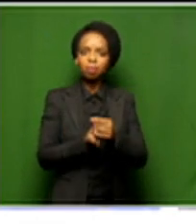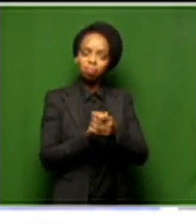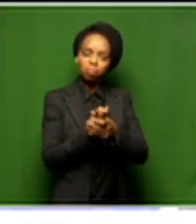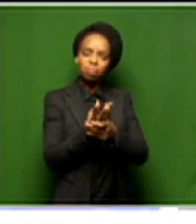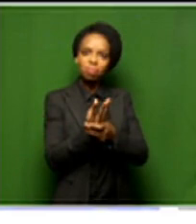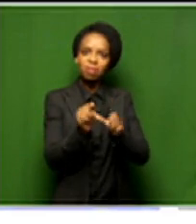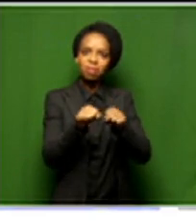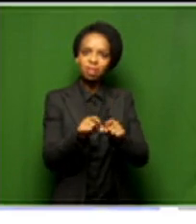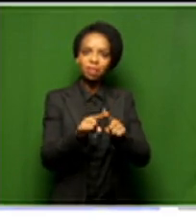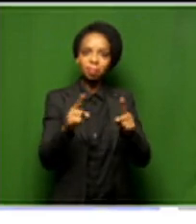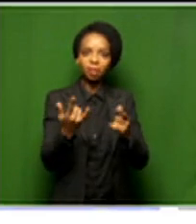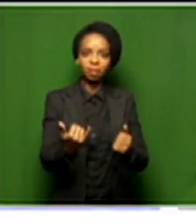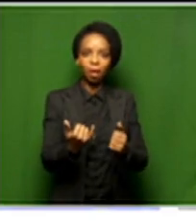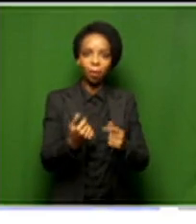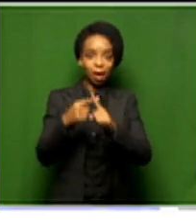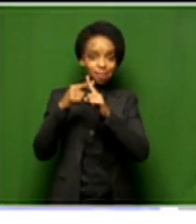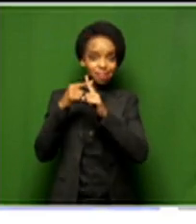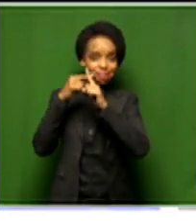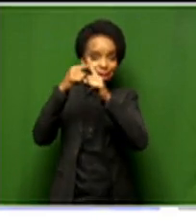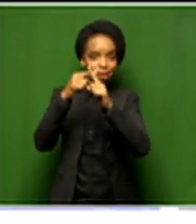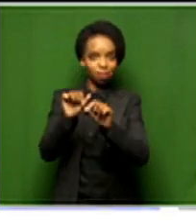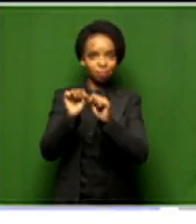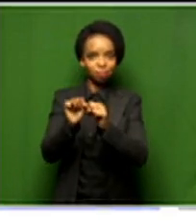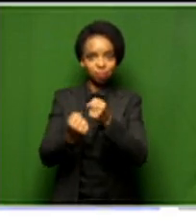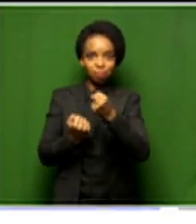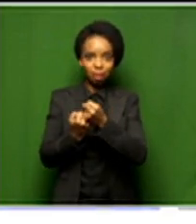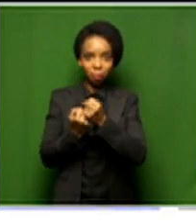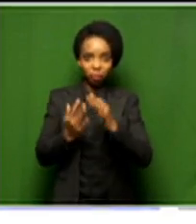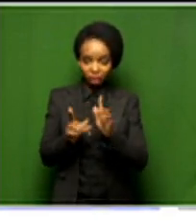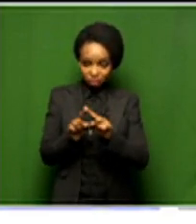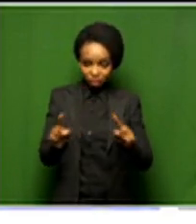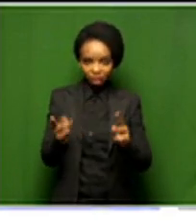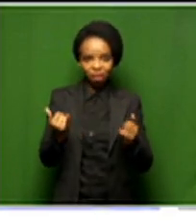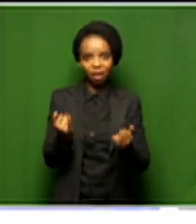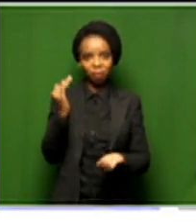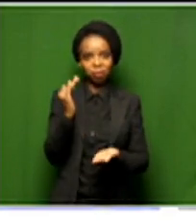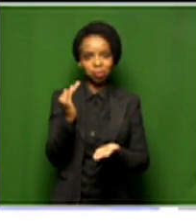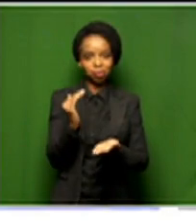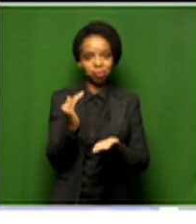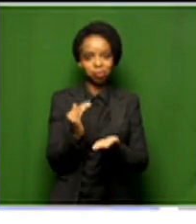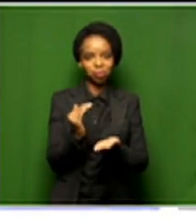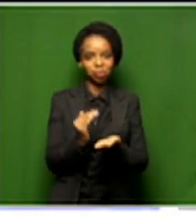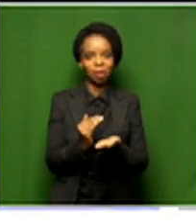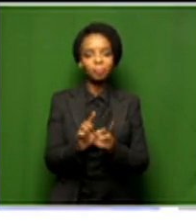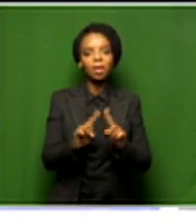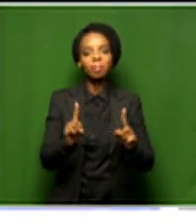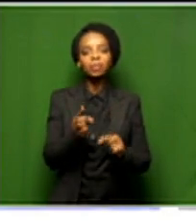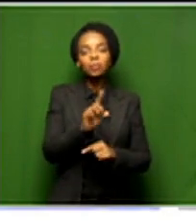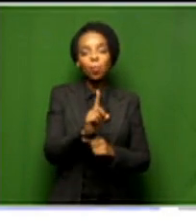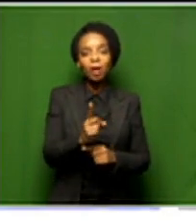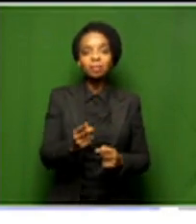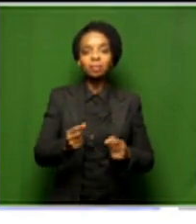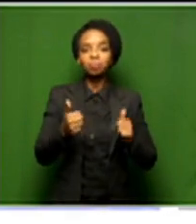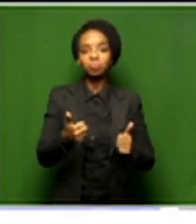target support has gone down. But I guess what one can surmise from that is that the fact that